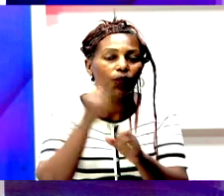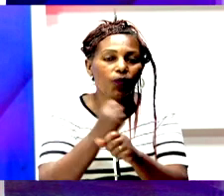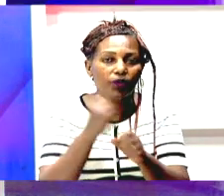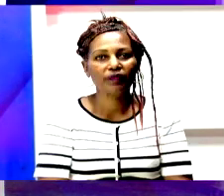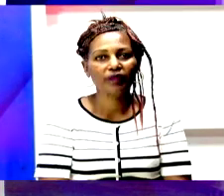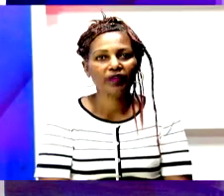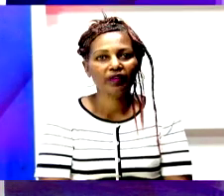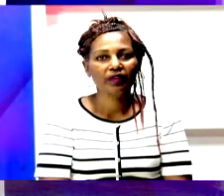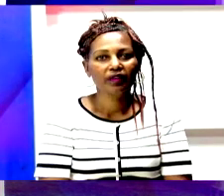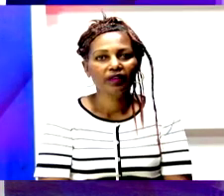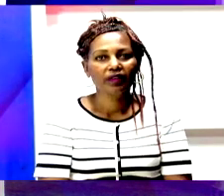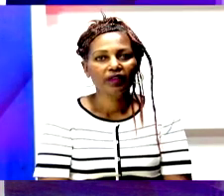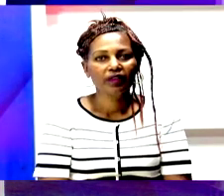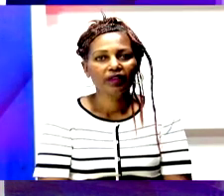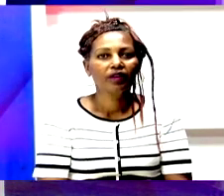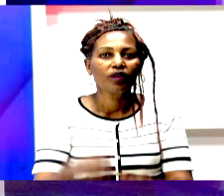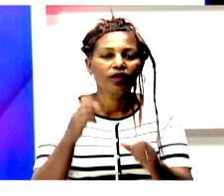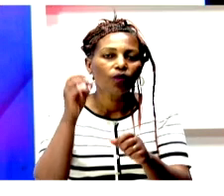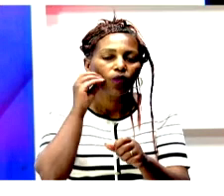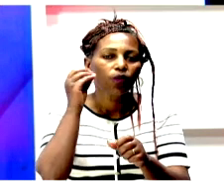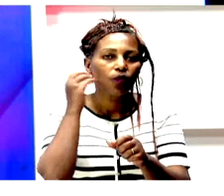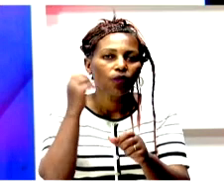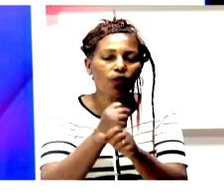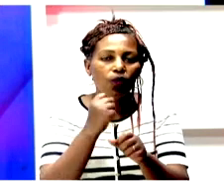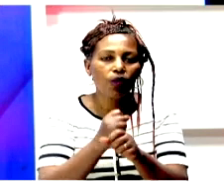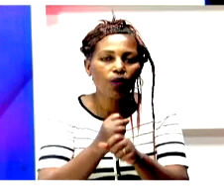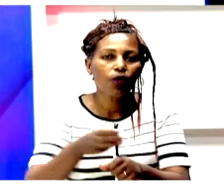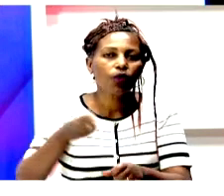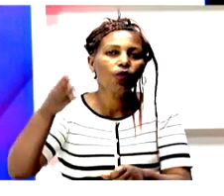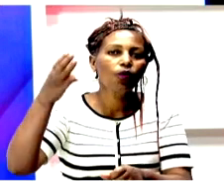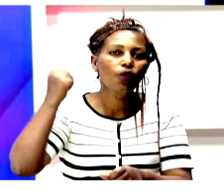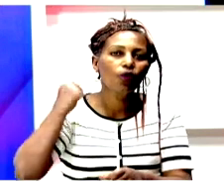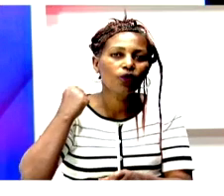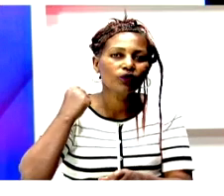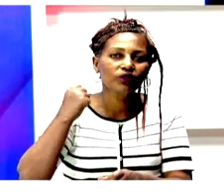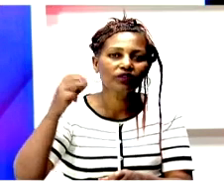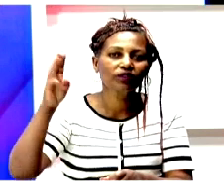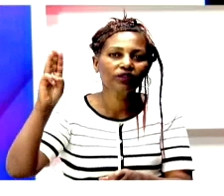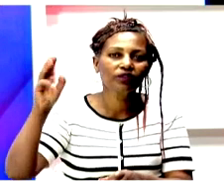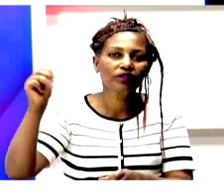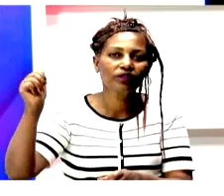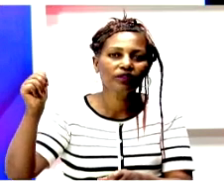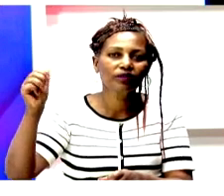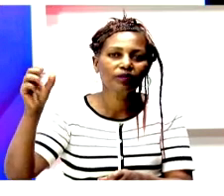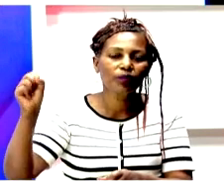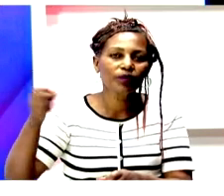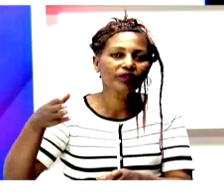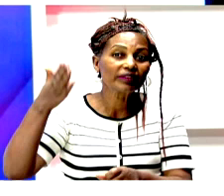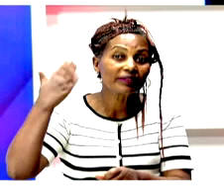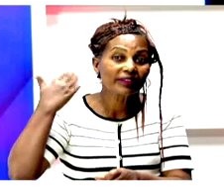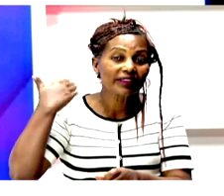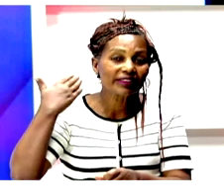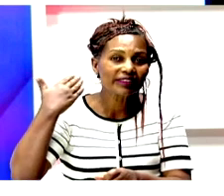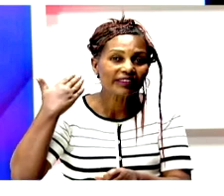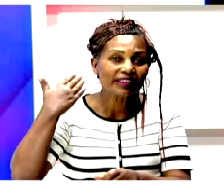sentence. Homework was, remember the auxiliary, was because it was in past. Past